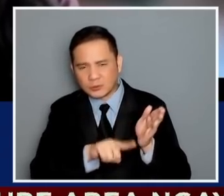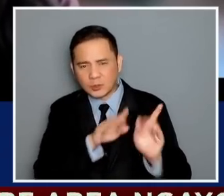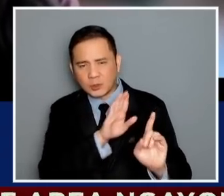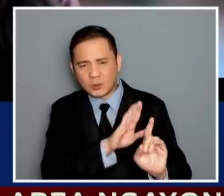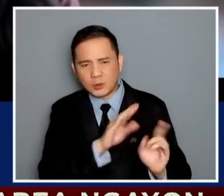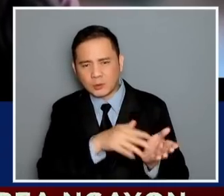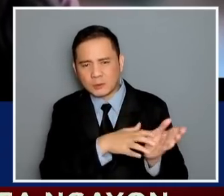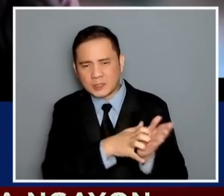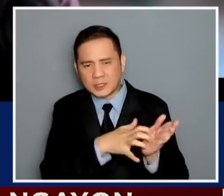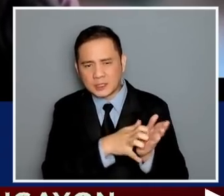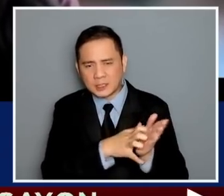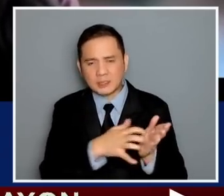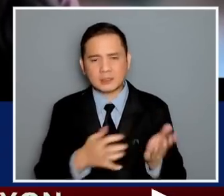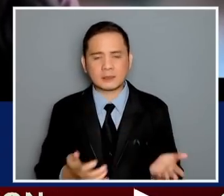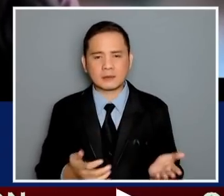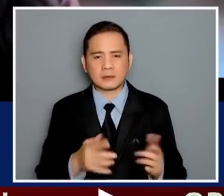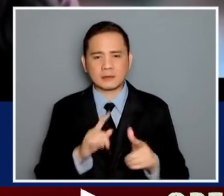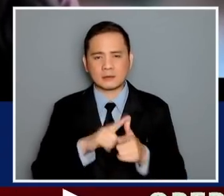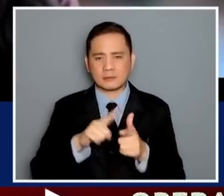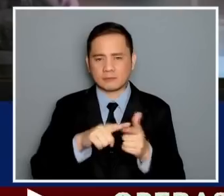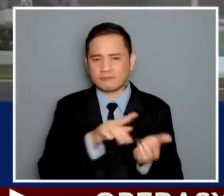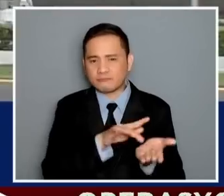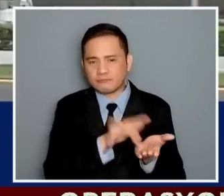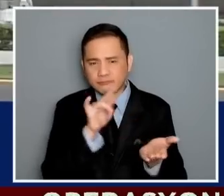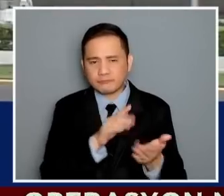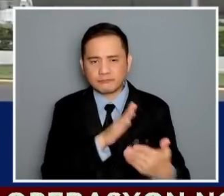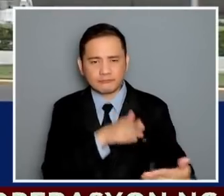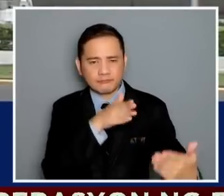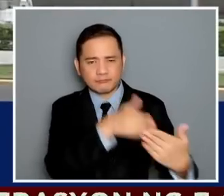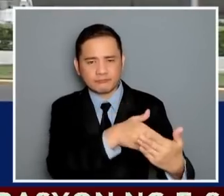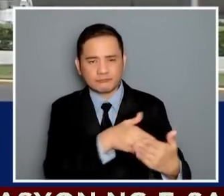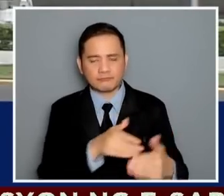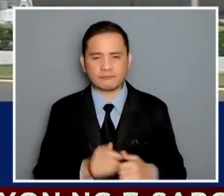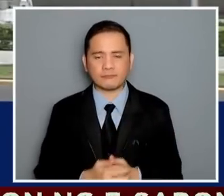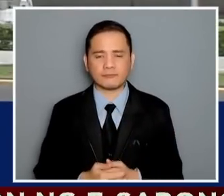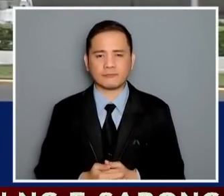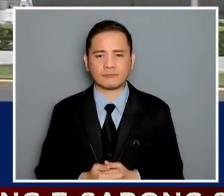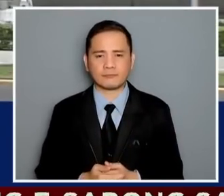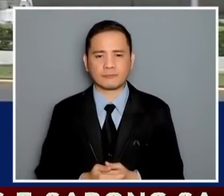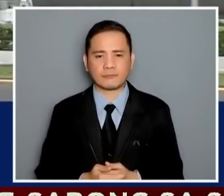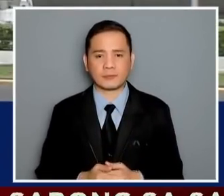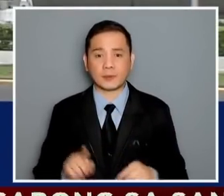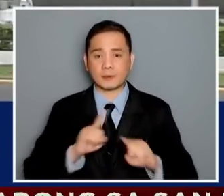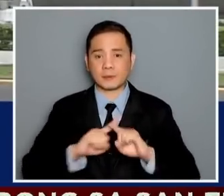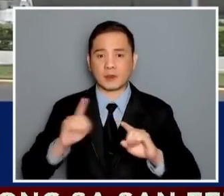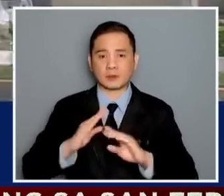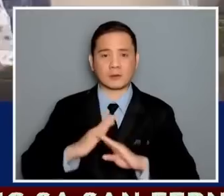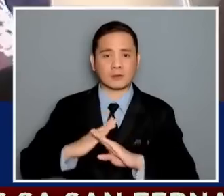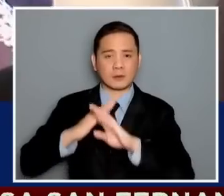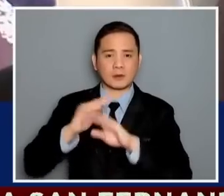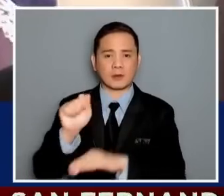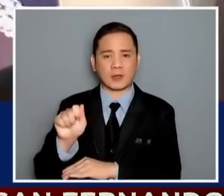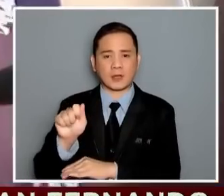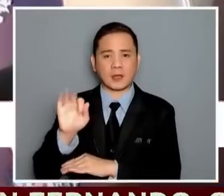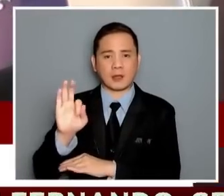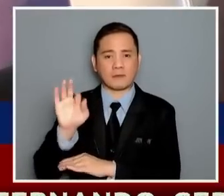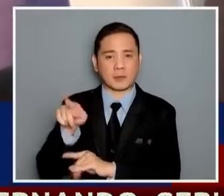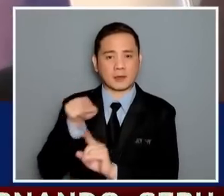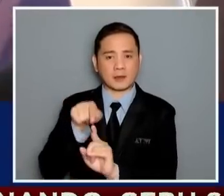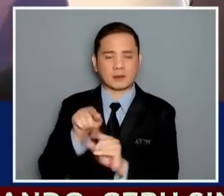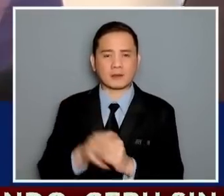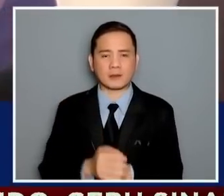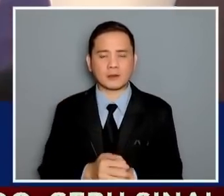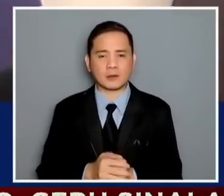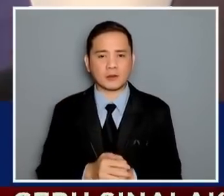troubles that perhaps they can use against her. Pero giit ng Armed Forces of the Philippines, hindi naging issue ang